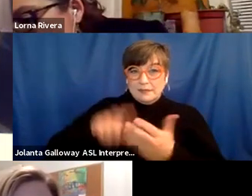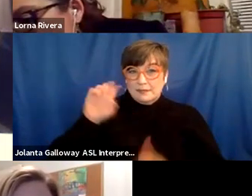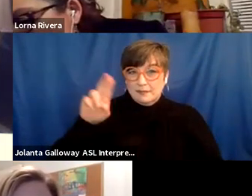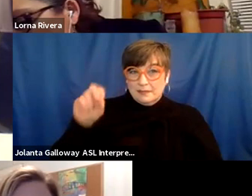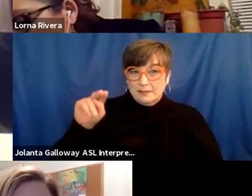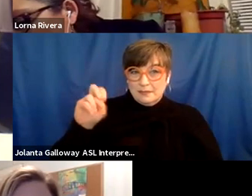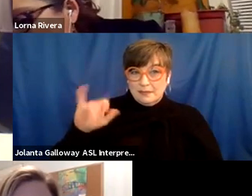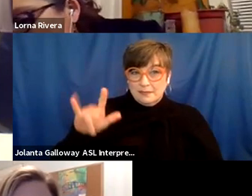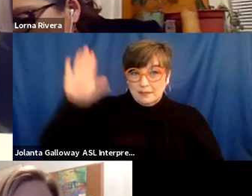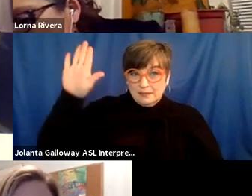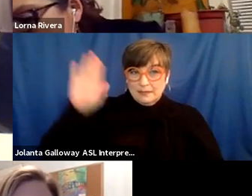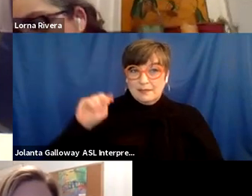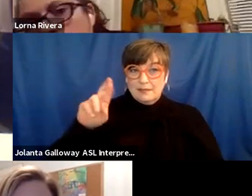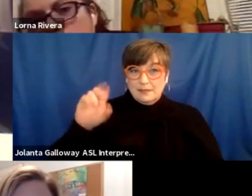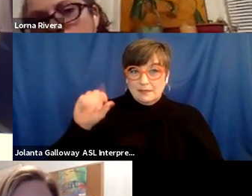take him down?